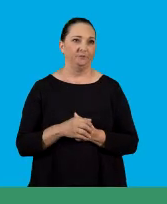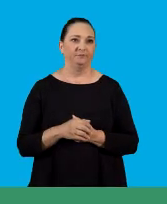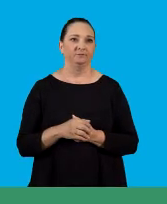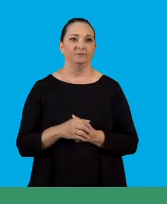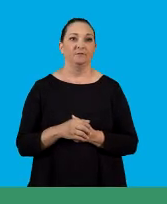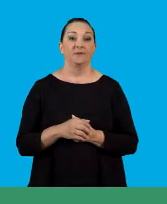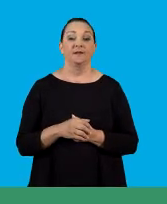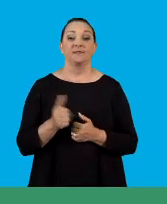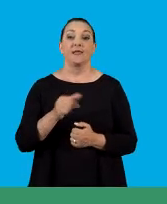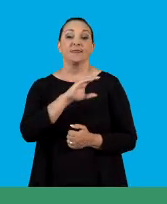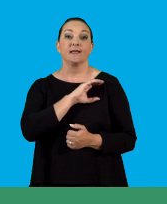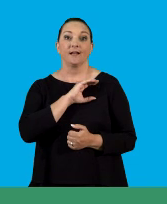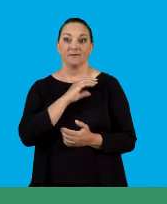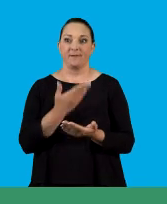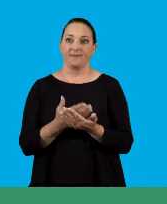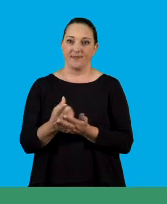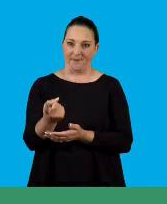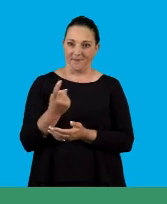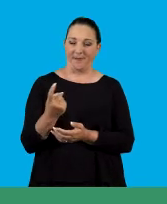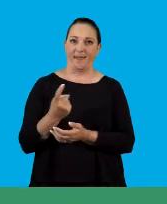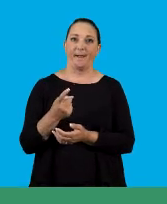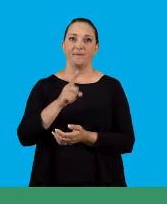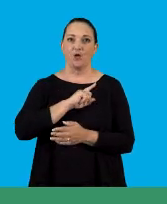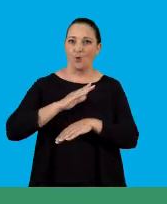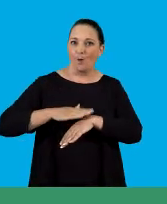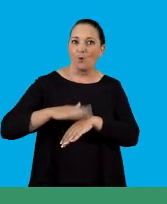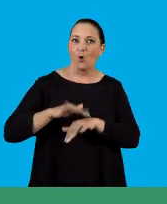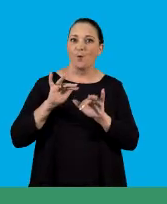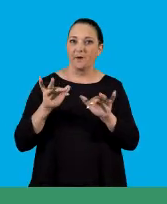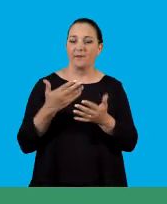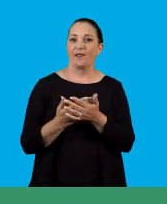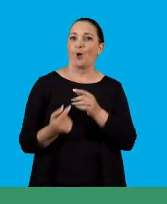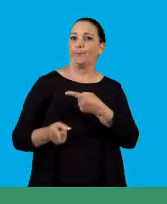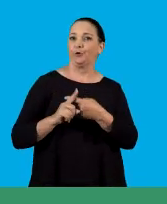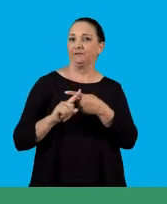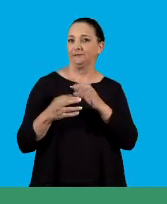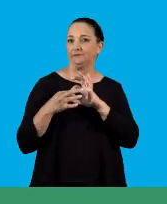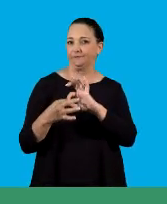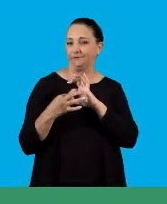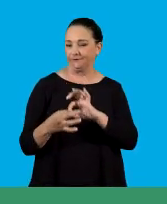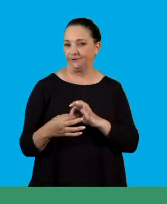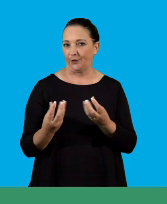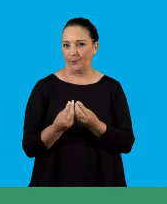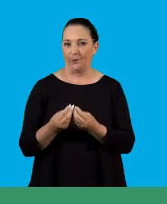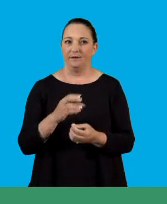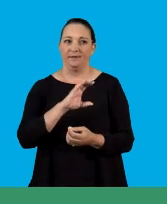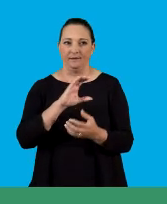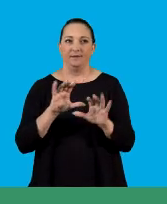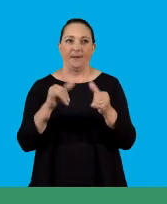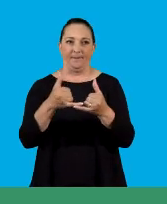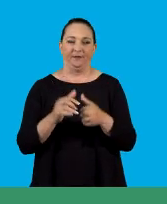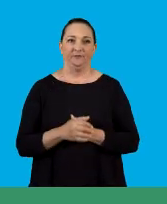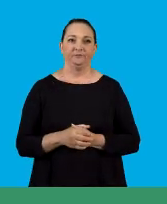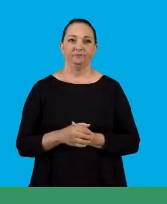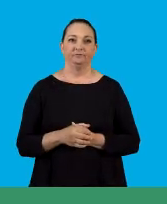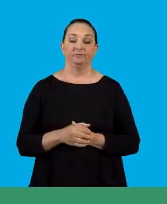win customers by satisfying their needs and wants and building a positive relationship. And another one would be